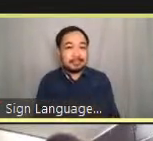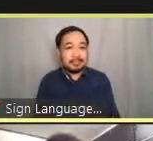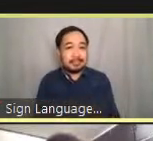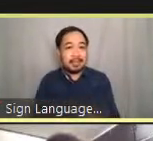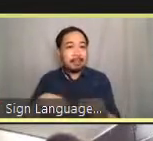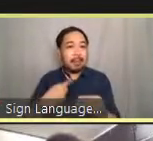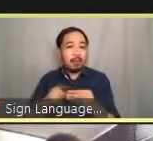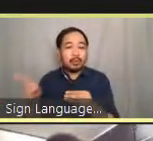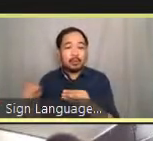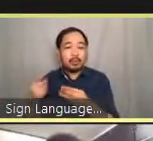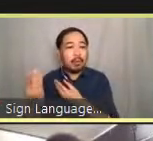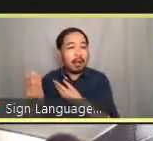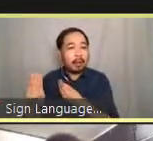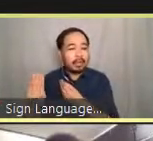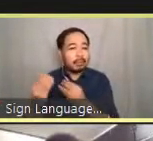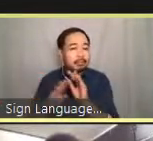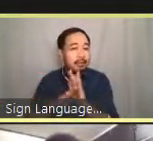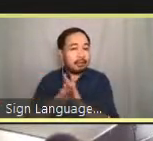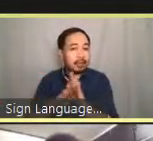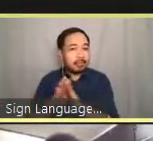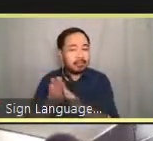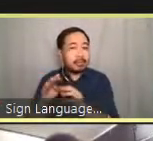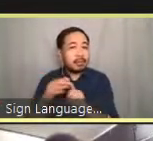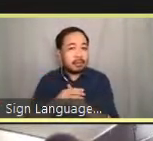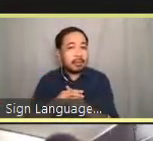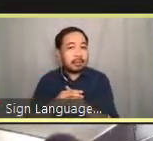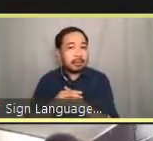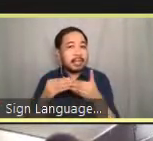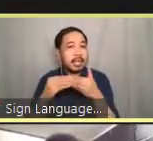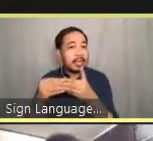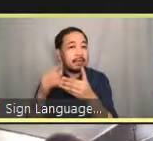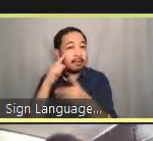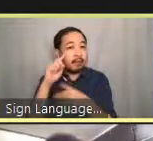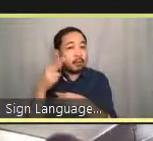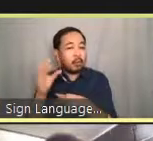about the development of the guidelines.